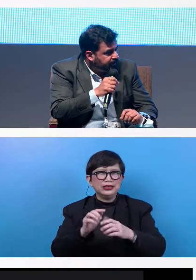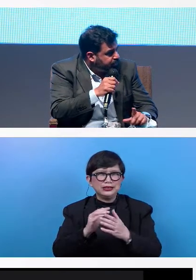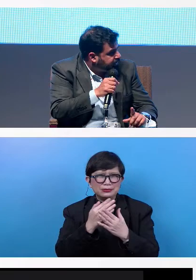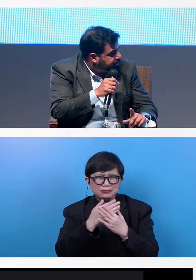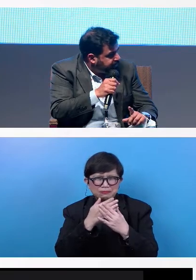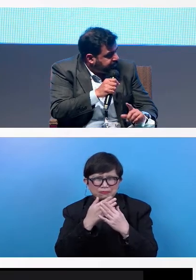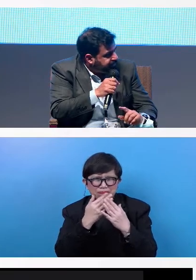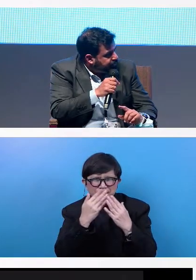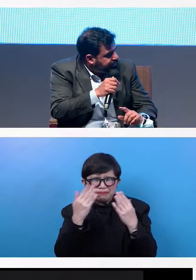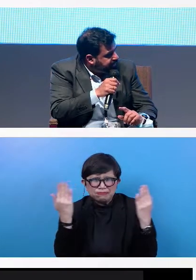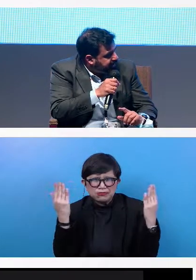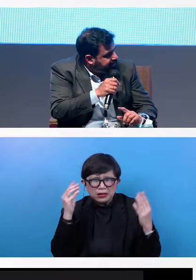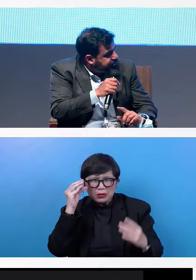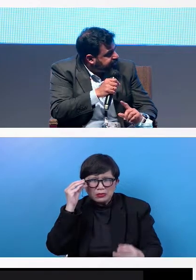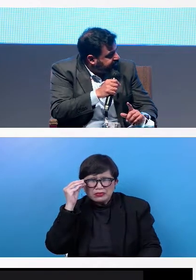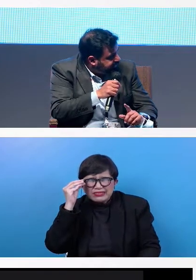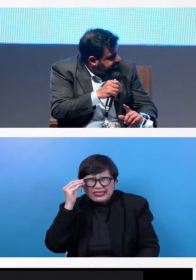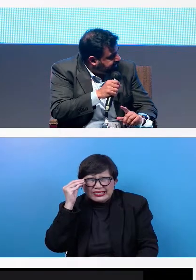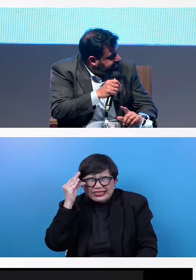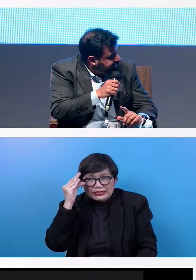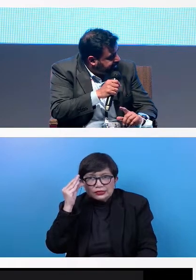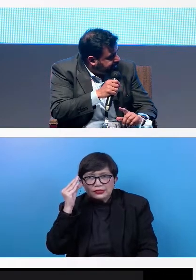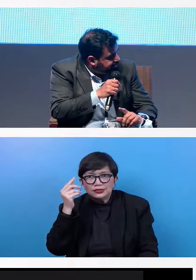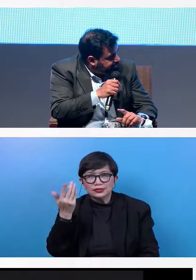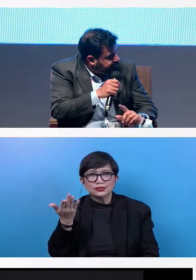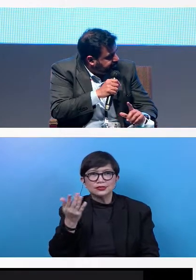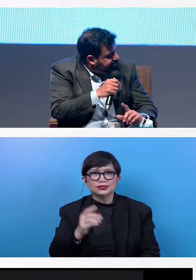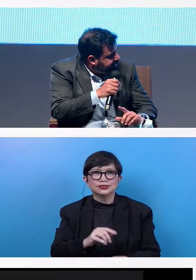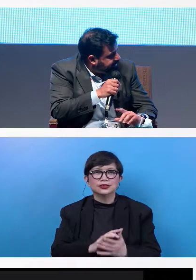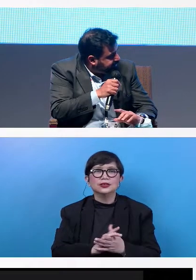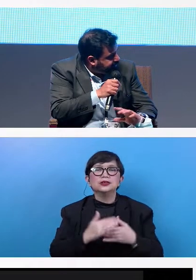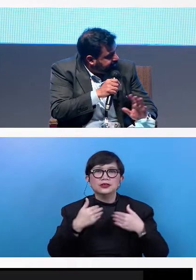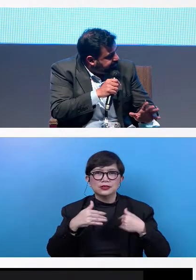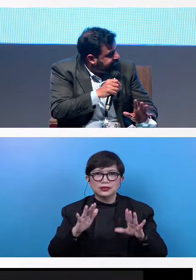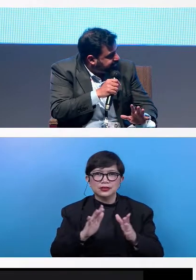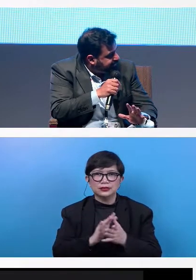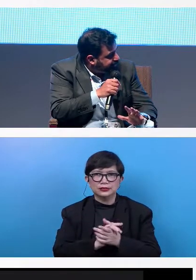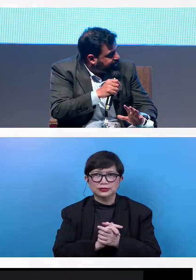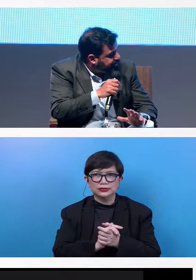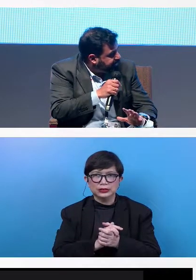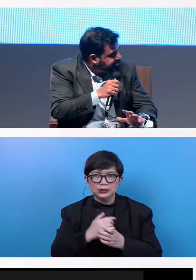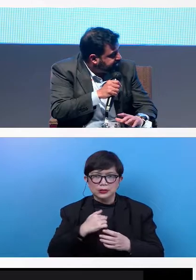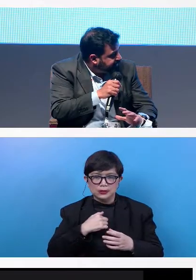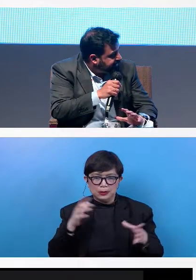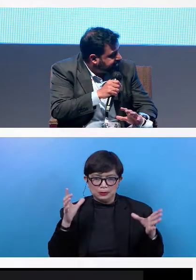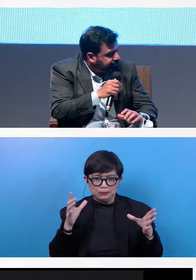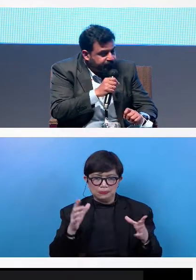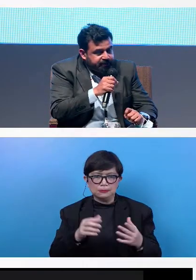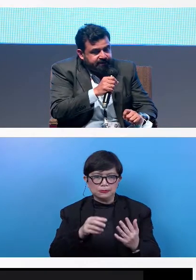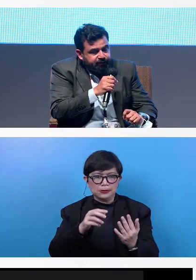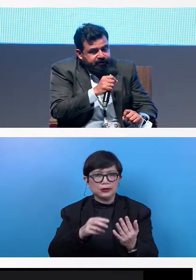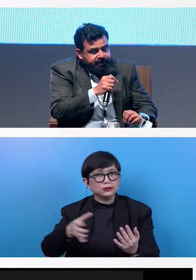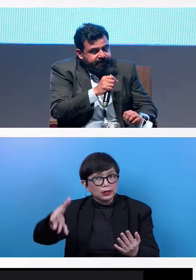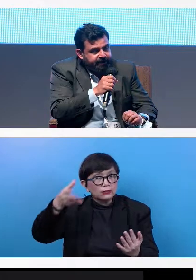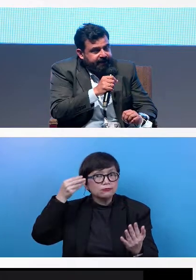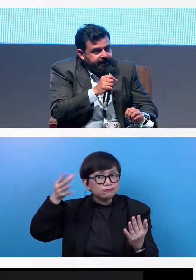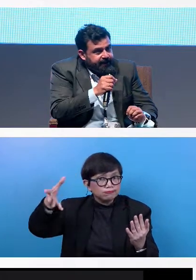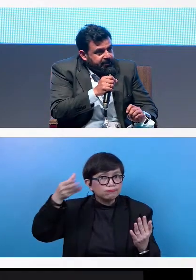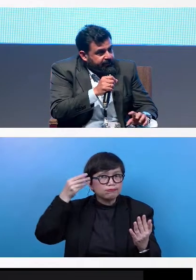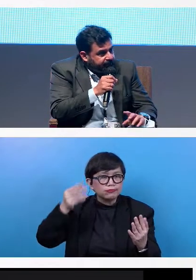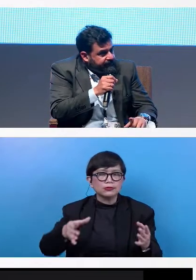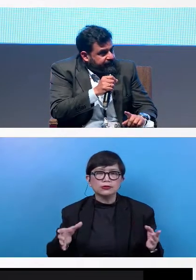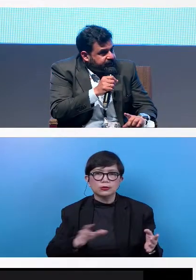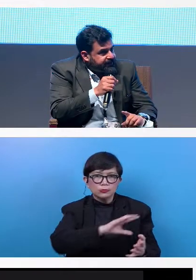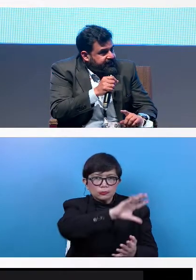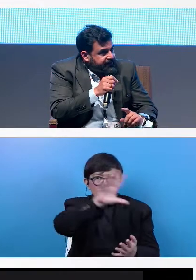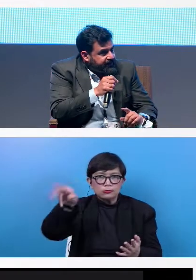the conclusion here, because I don't think I can justify or be fair enough for everything that you all mentioned, everything that was enriching.